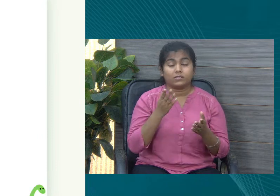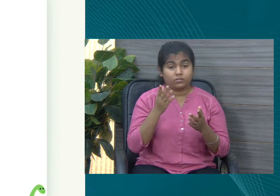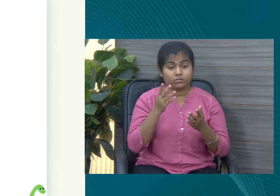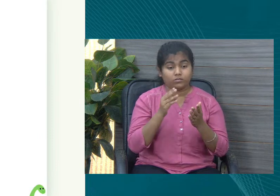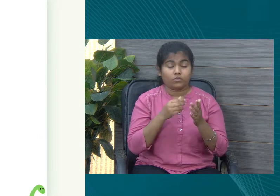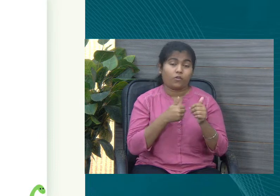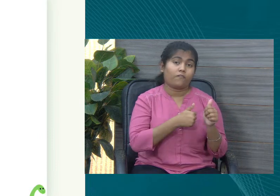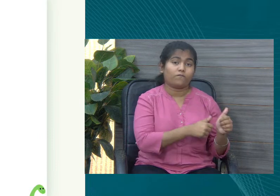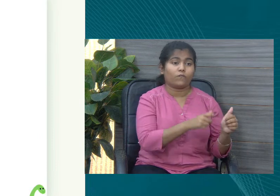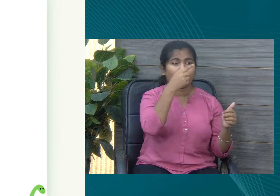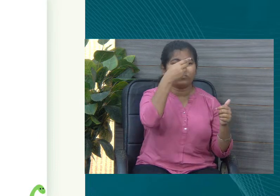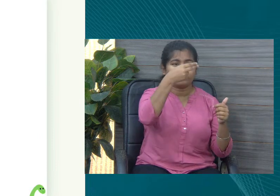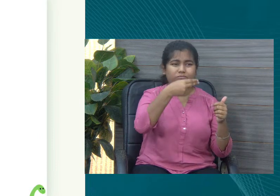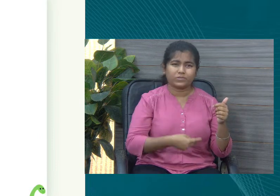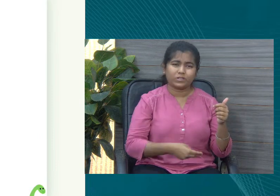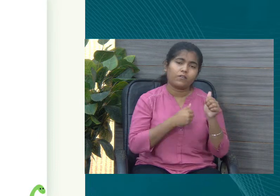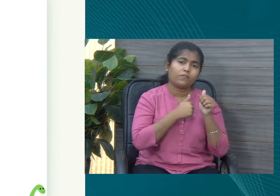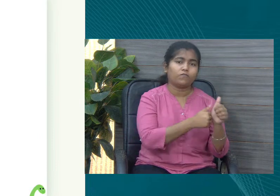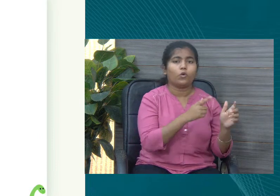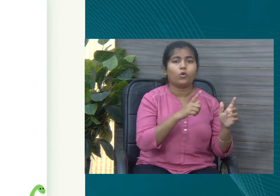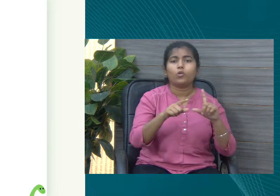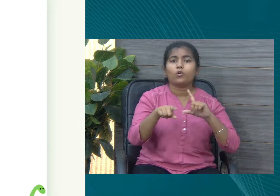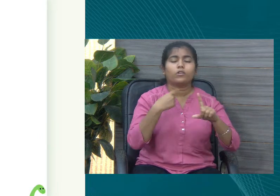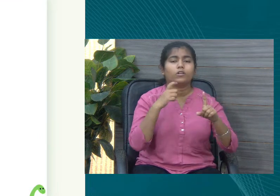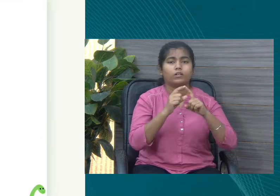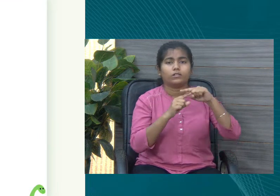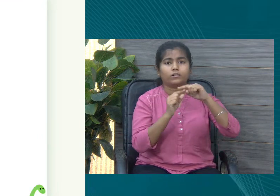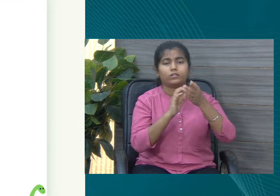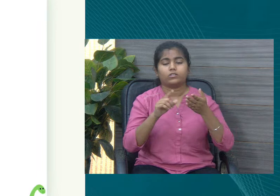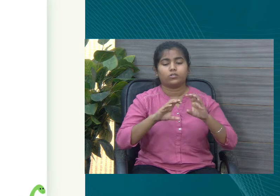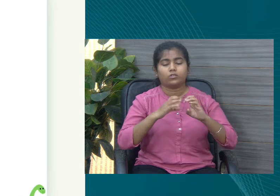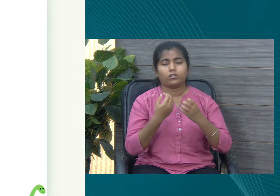send your homework at our email address, that is